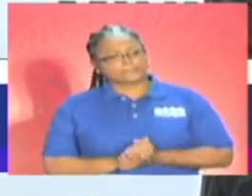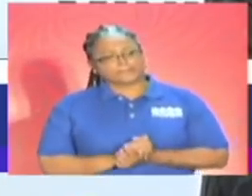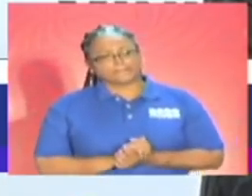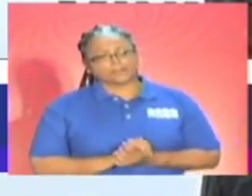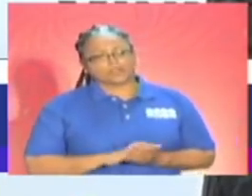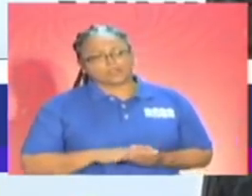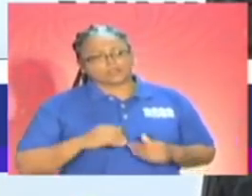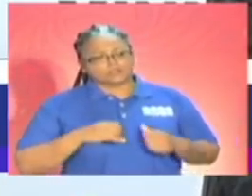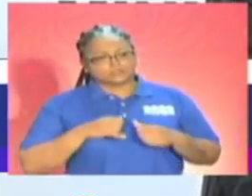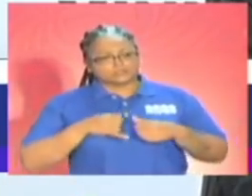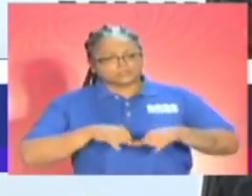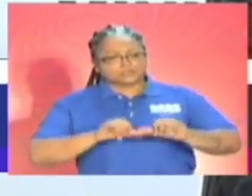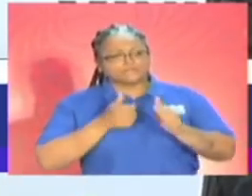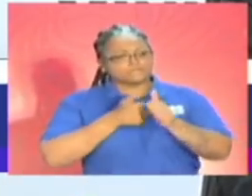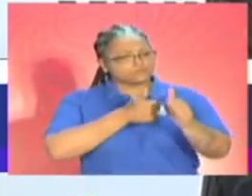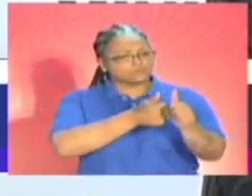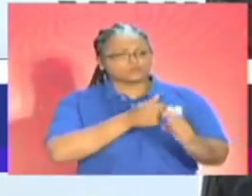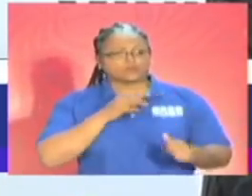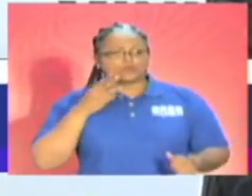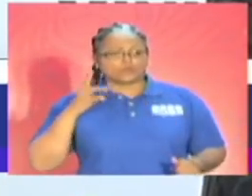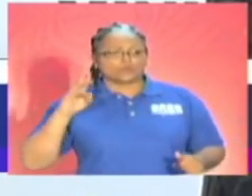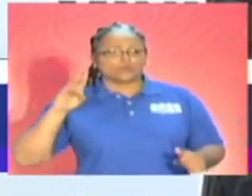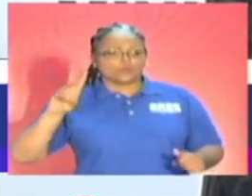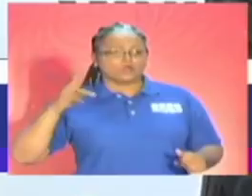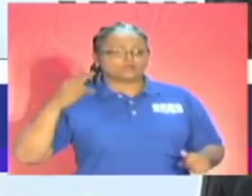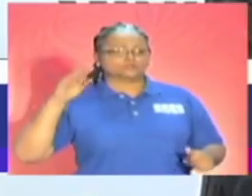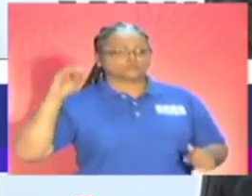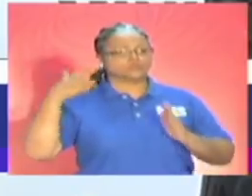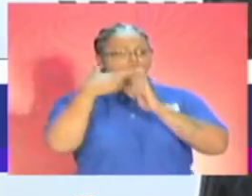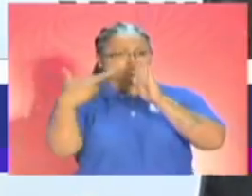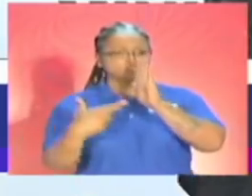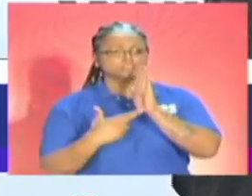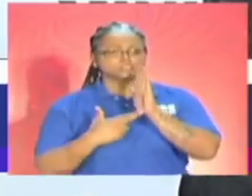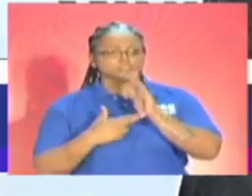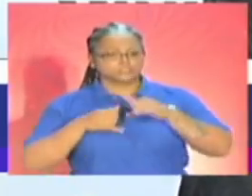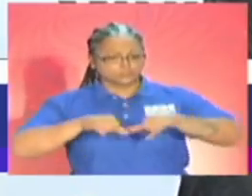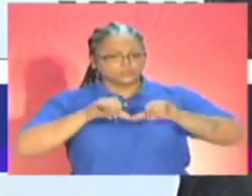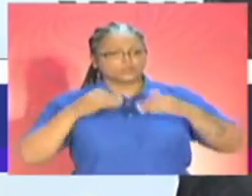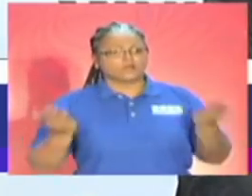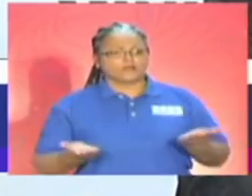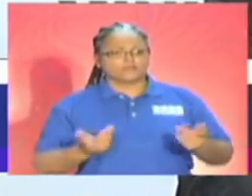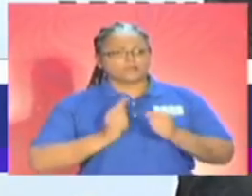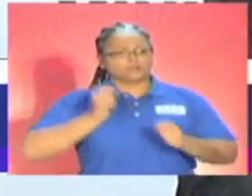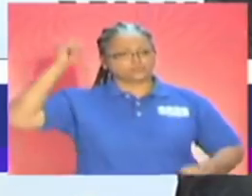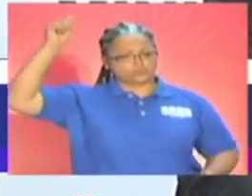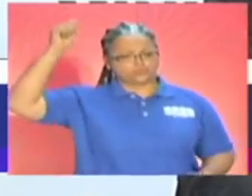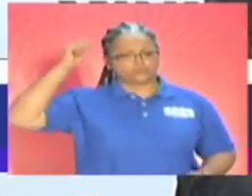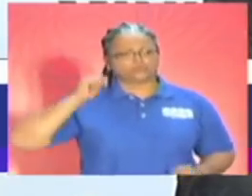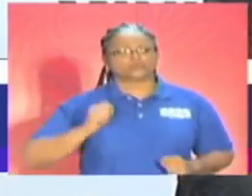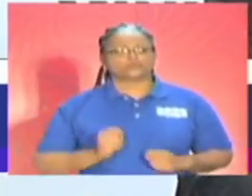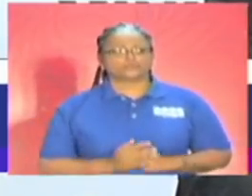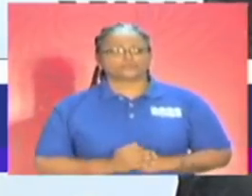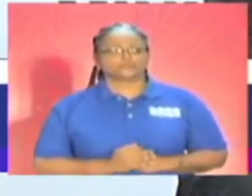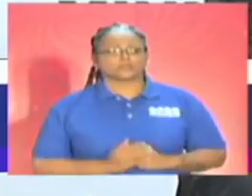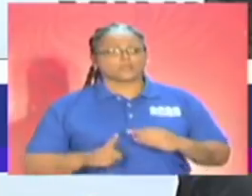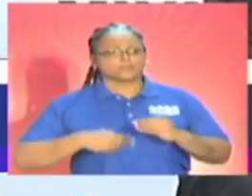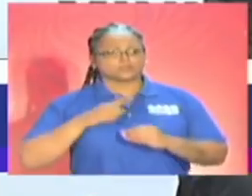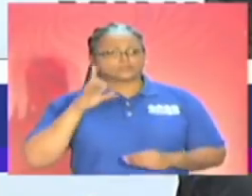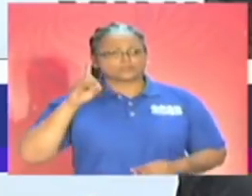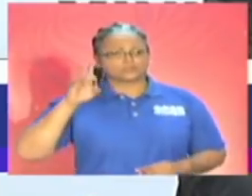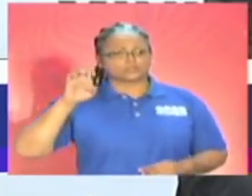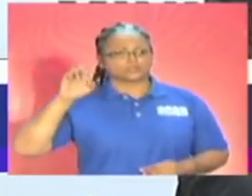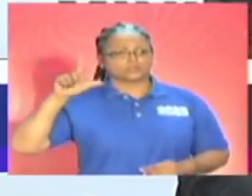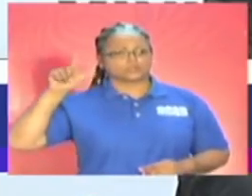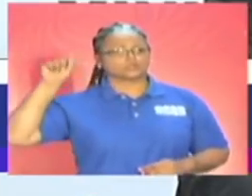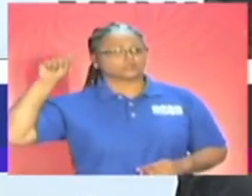length and breadth of the pandemic and epidemic in Trinidad and Tobago. In terms of your Delta cases, we are still at